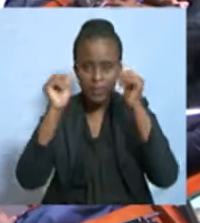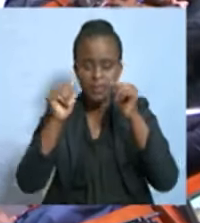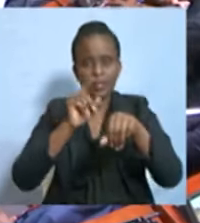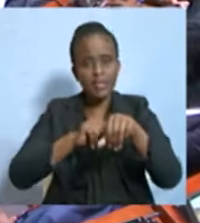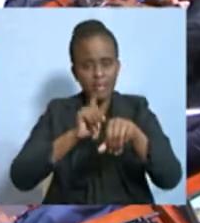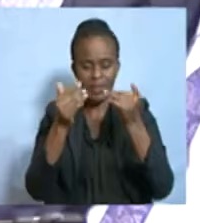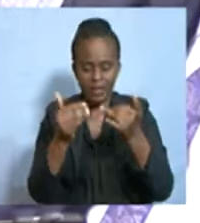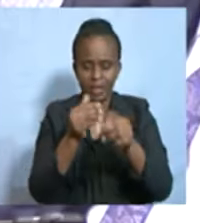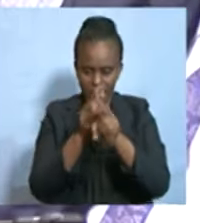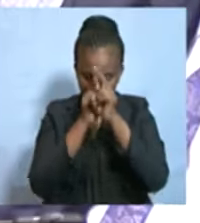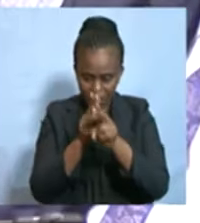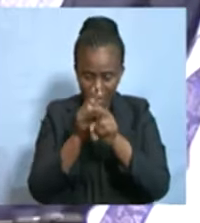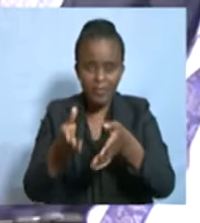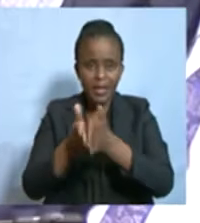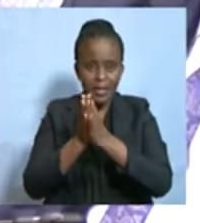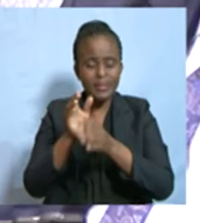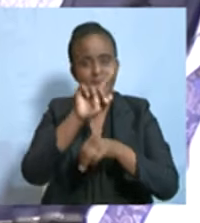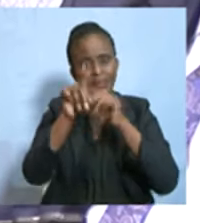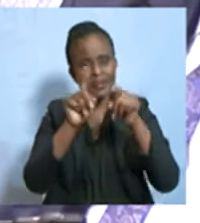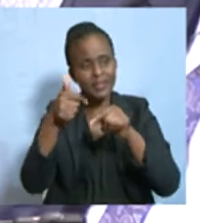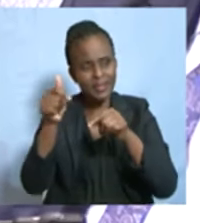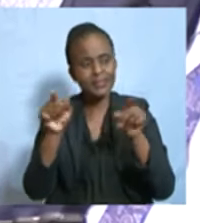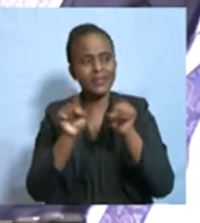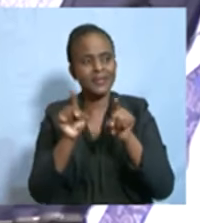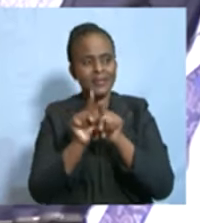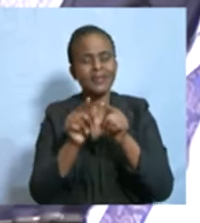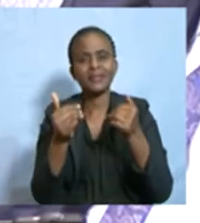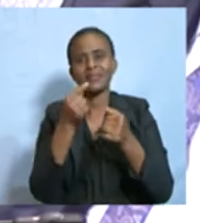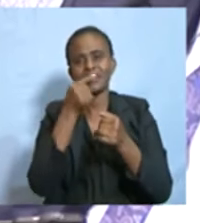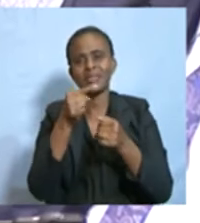the country. Masauso